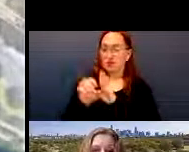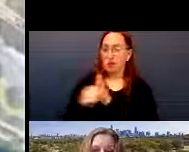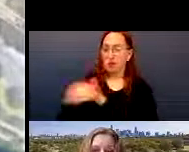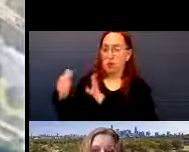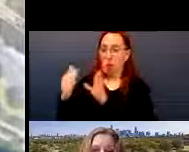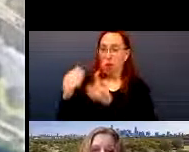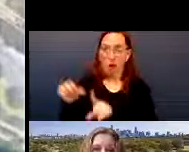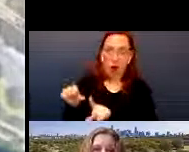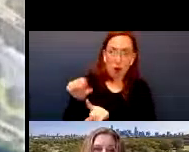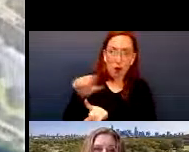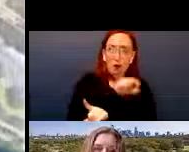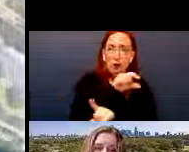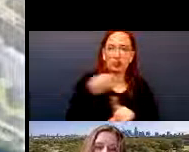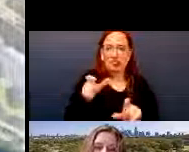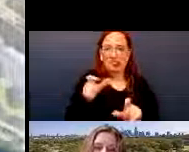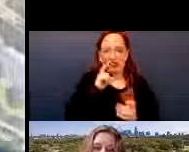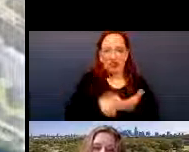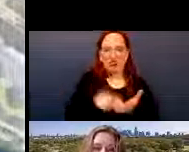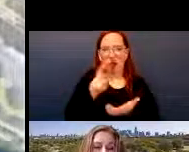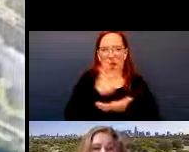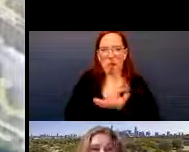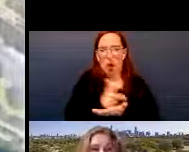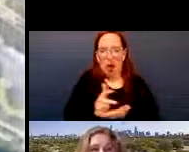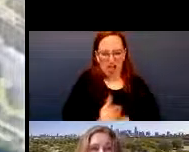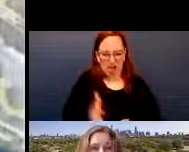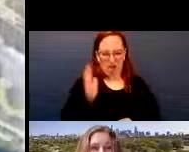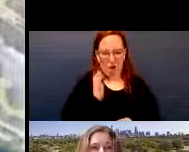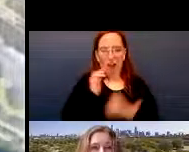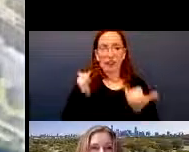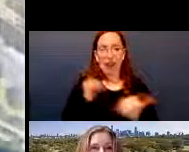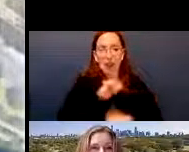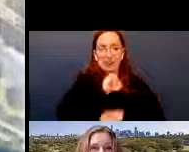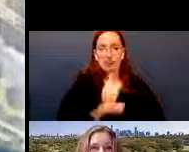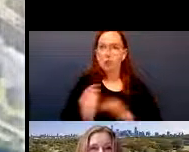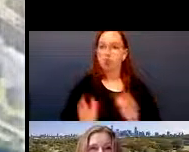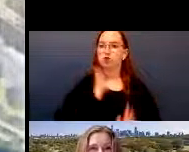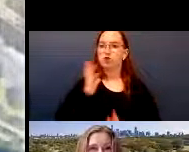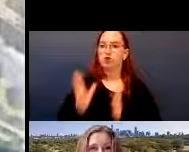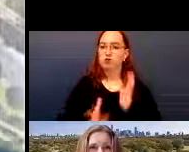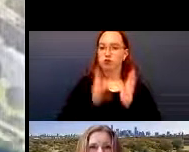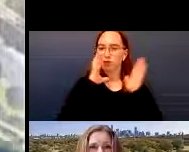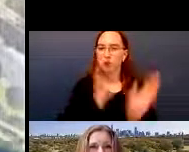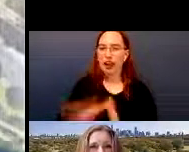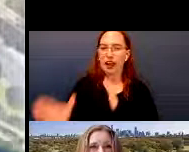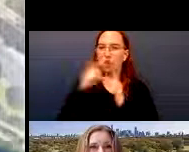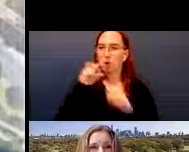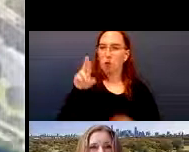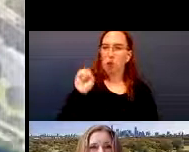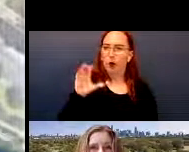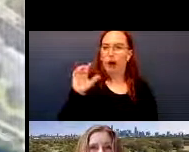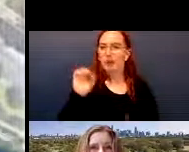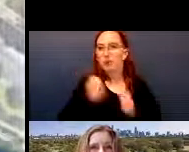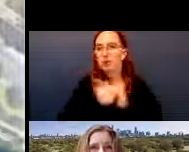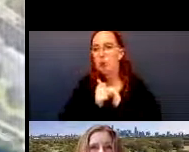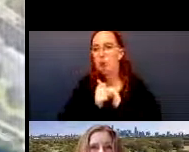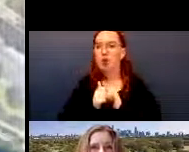of the disparate parking areas are replaced with a more organized area for recreational sports. You can see that here. Today,